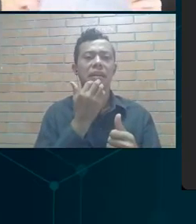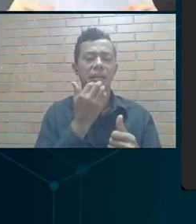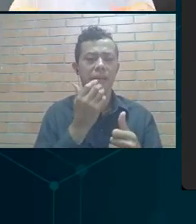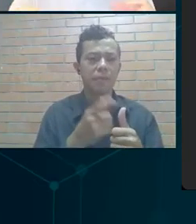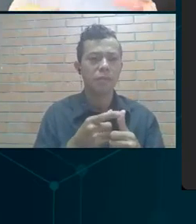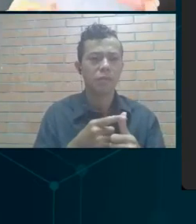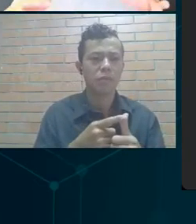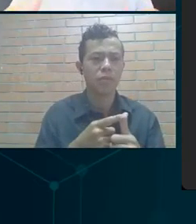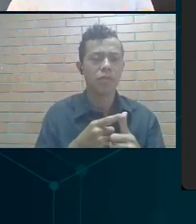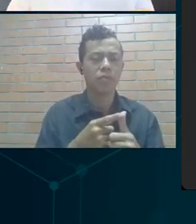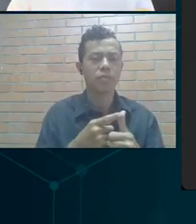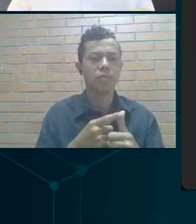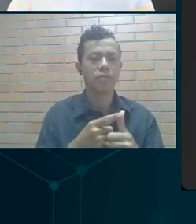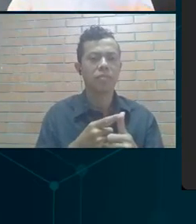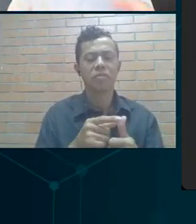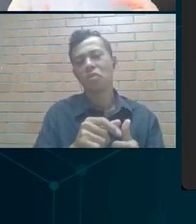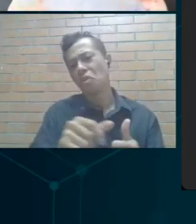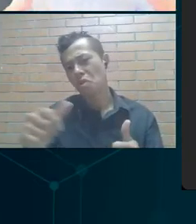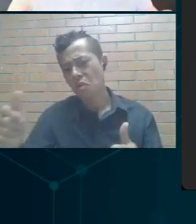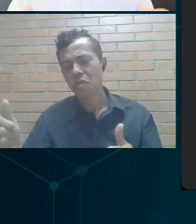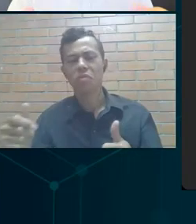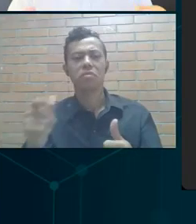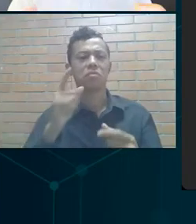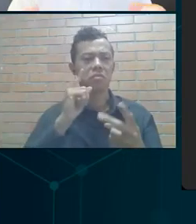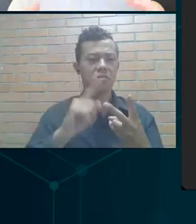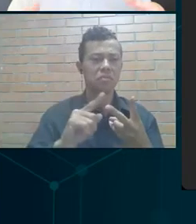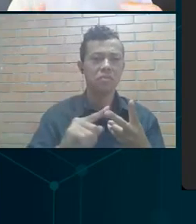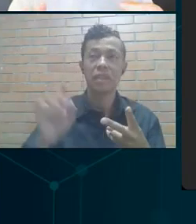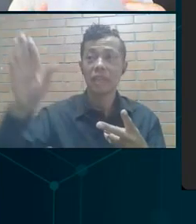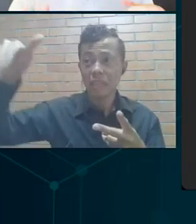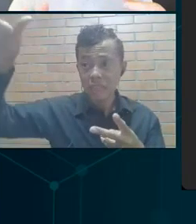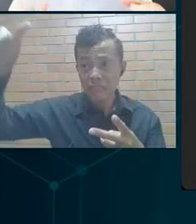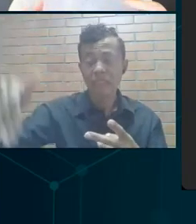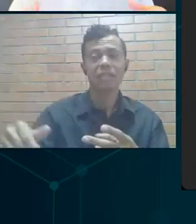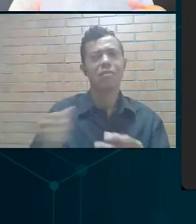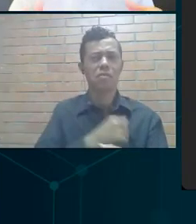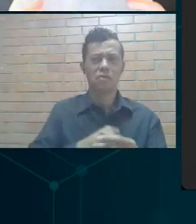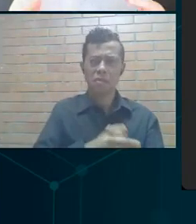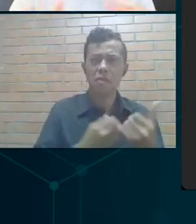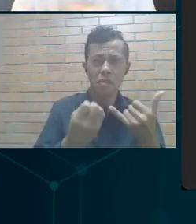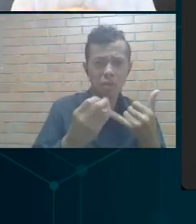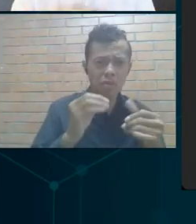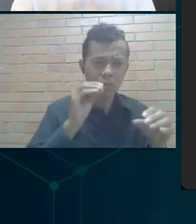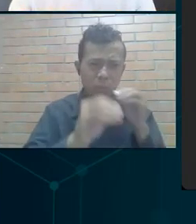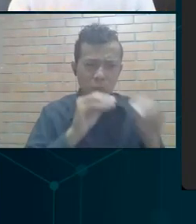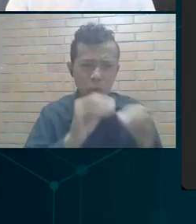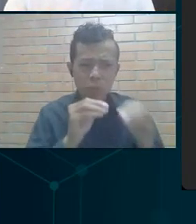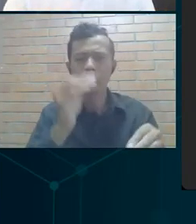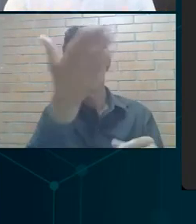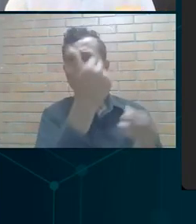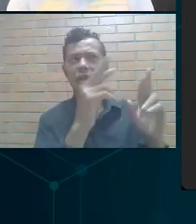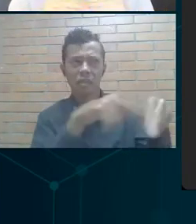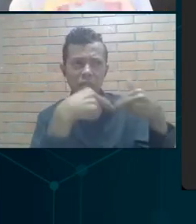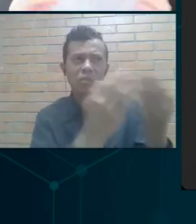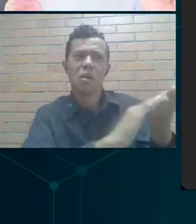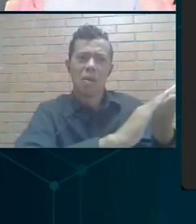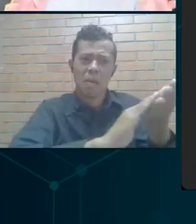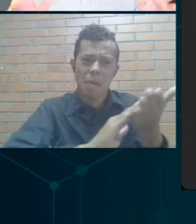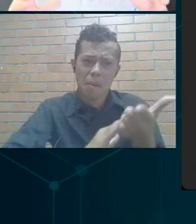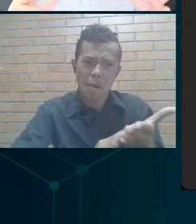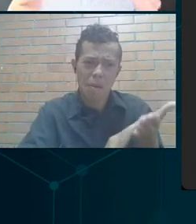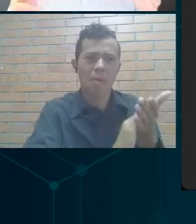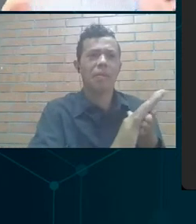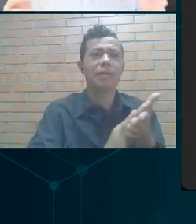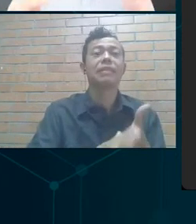engineering team. You needed to coordinate. You needed to have meetings. Again, it was too expensive to do, right? Not that it wasn't possible. It was